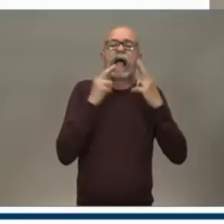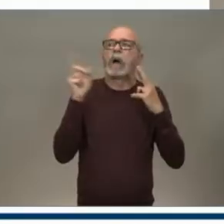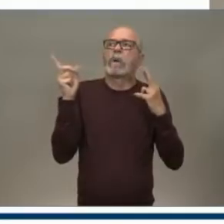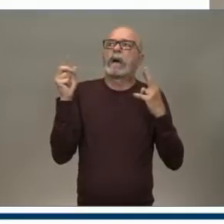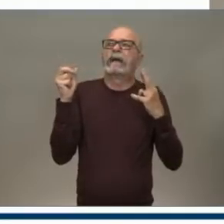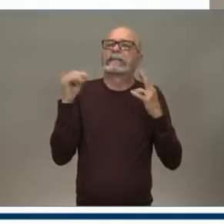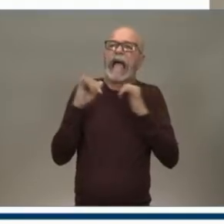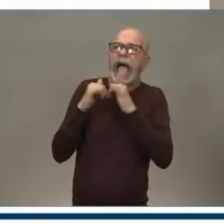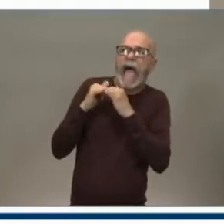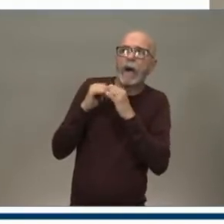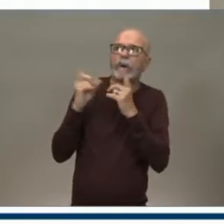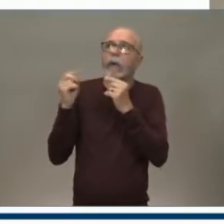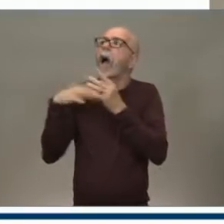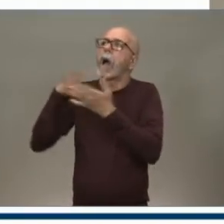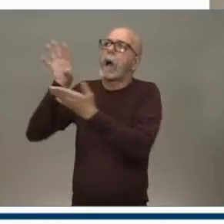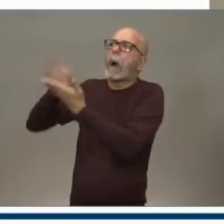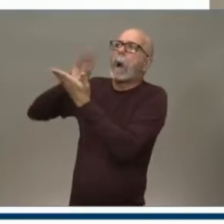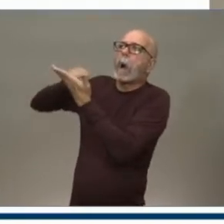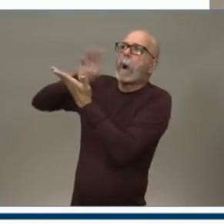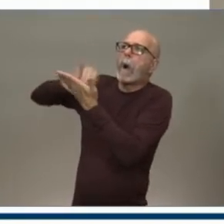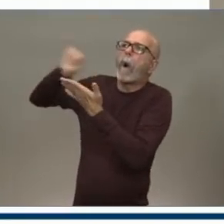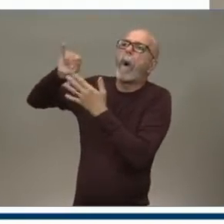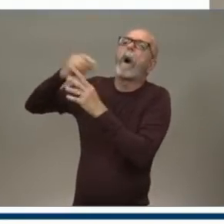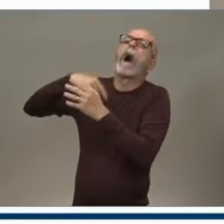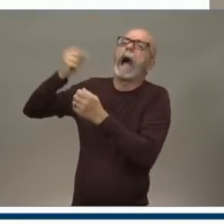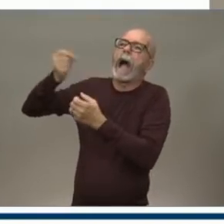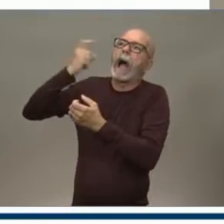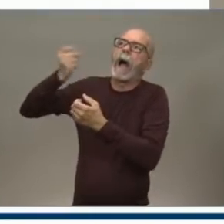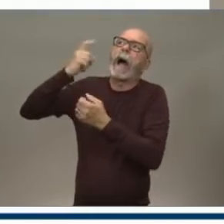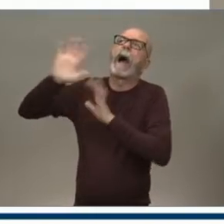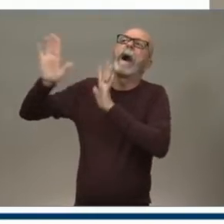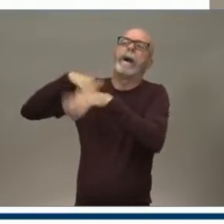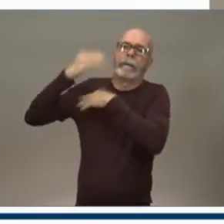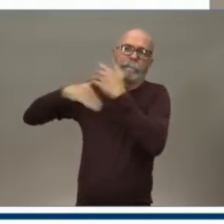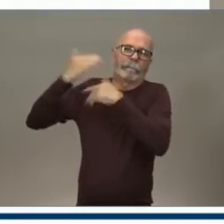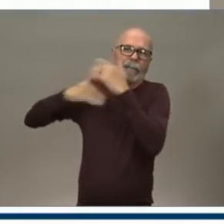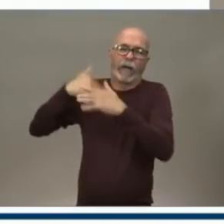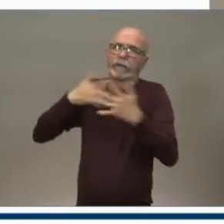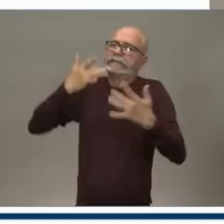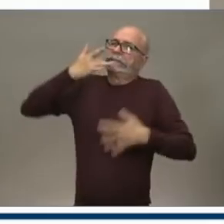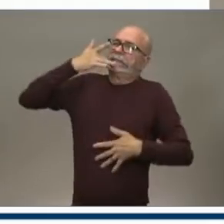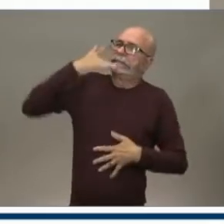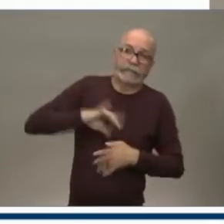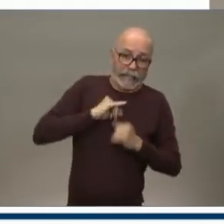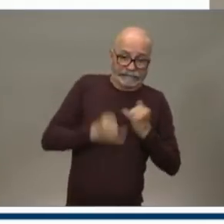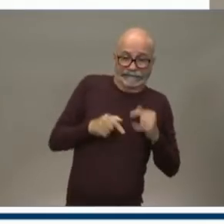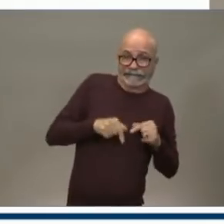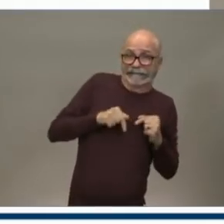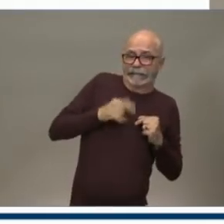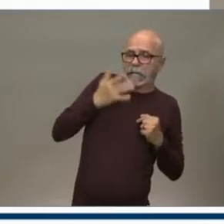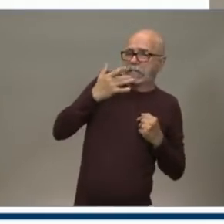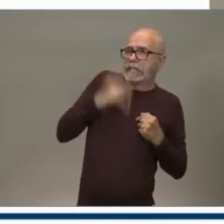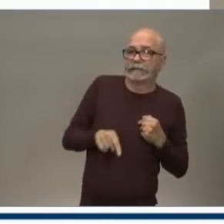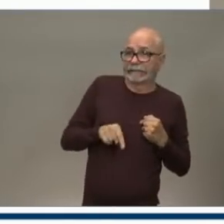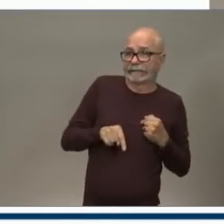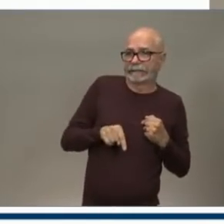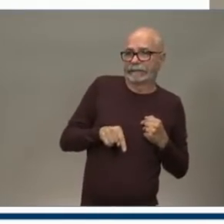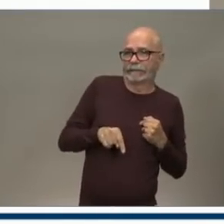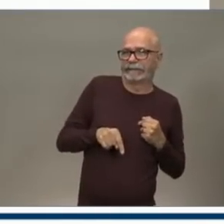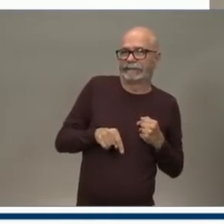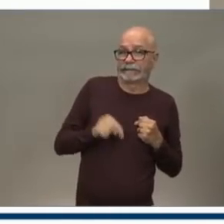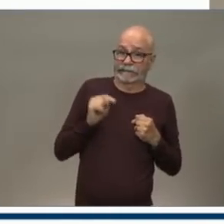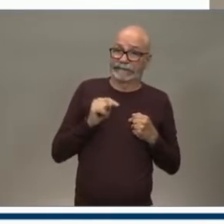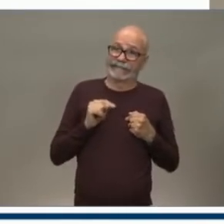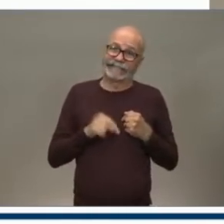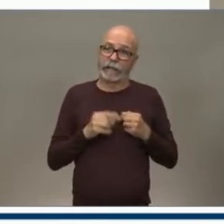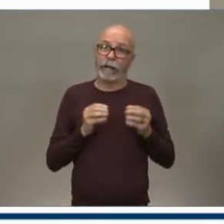differently. But yeah, we're in this increased number that I talked about in September, October, November, that trajectory. Clearly, we're